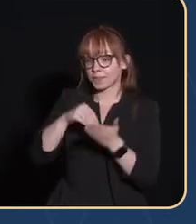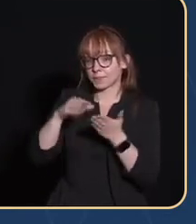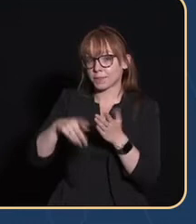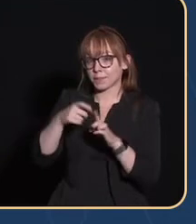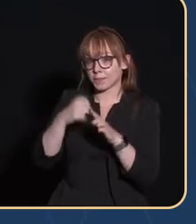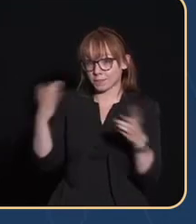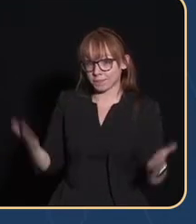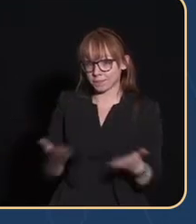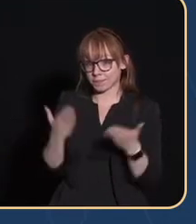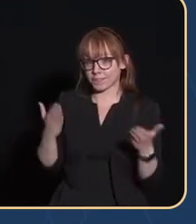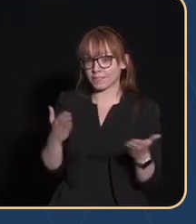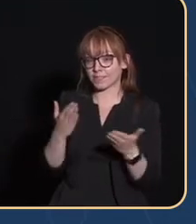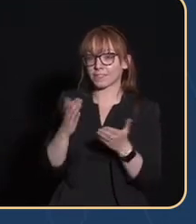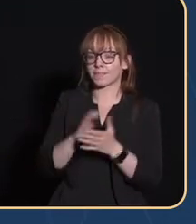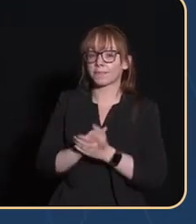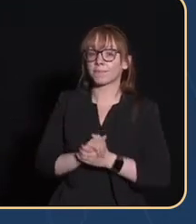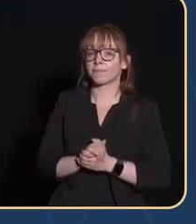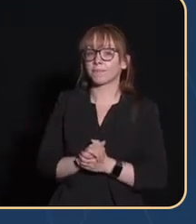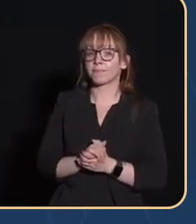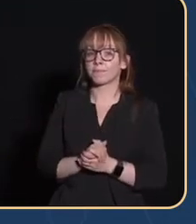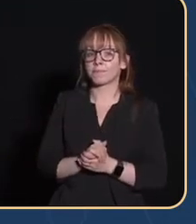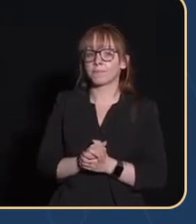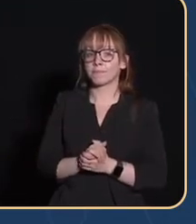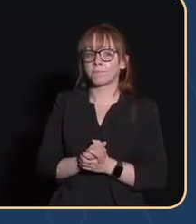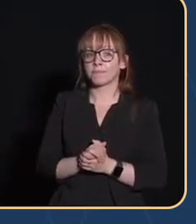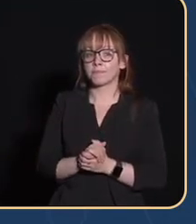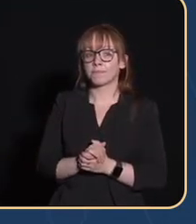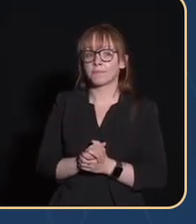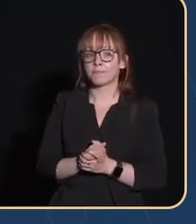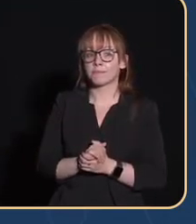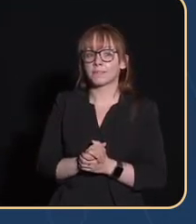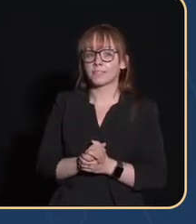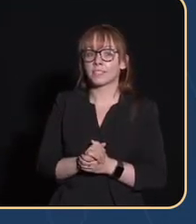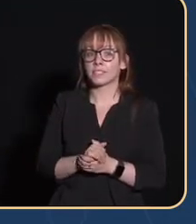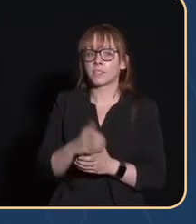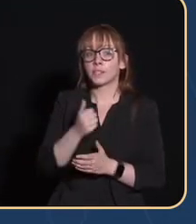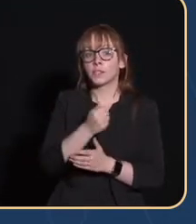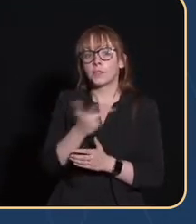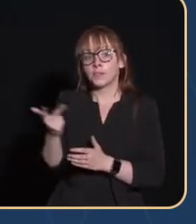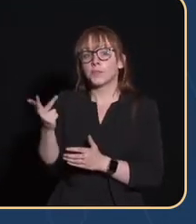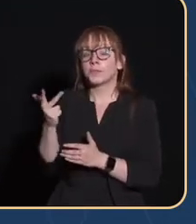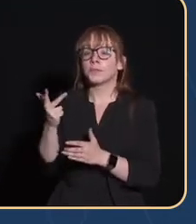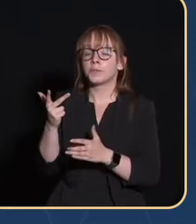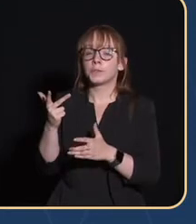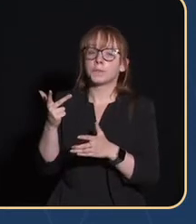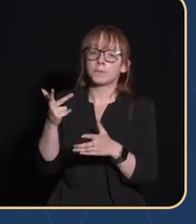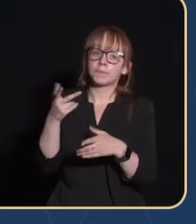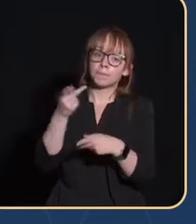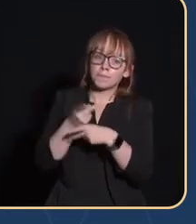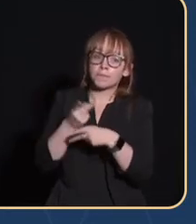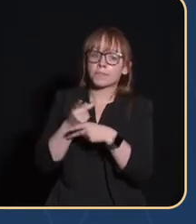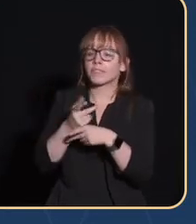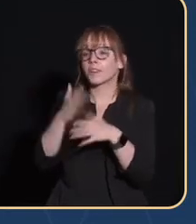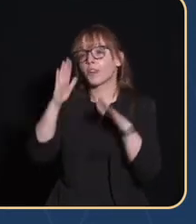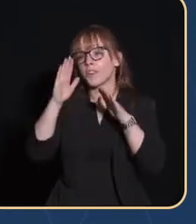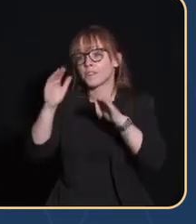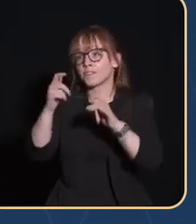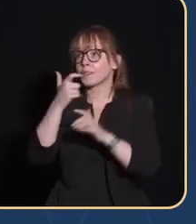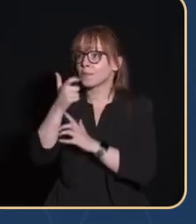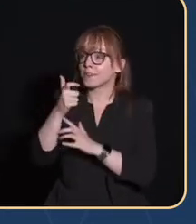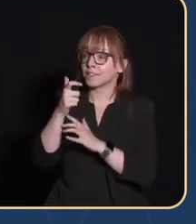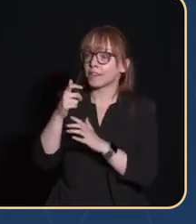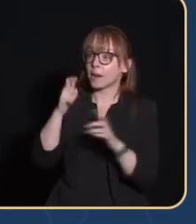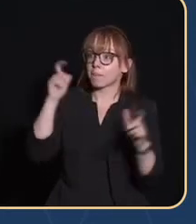year, Nyleve and Blaise. By way of some housekeeping items, hopefully you're watching tonight on a larger